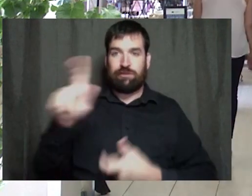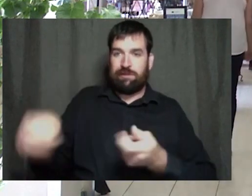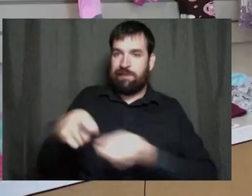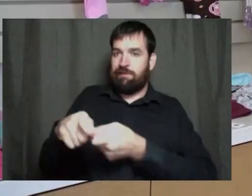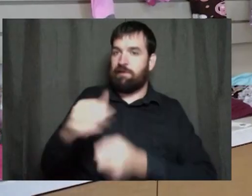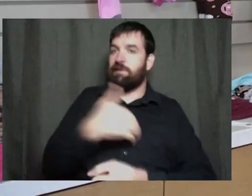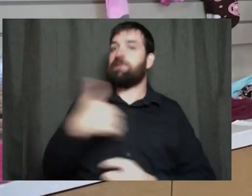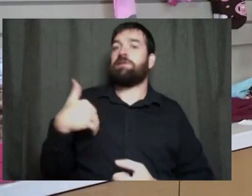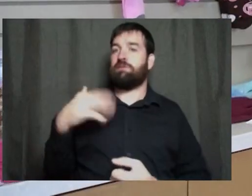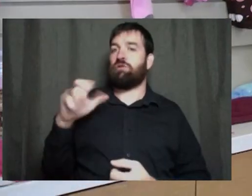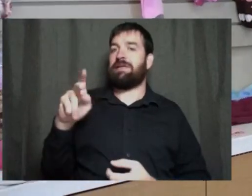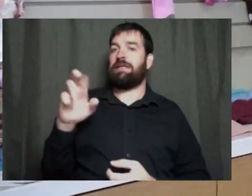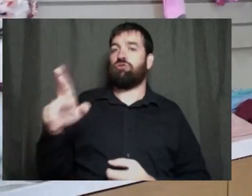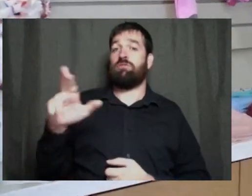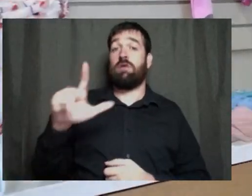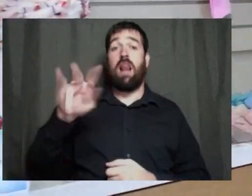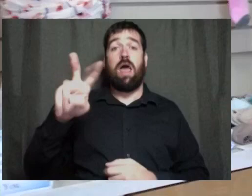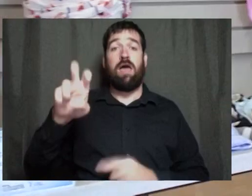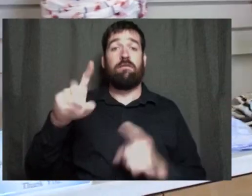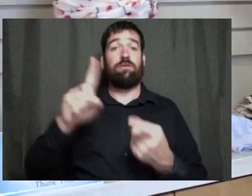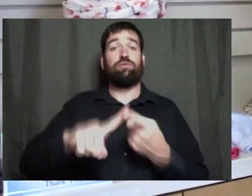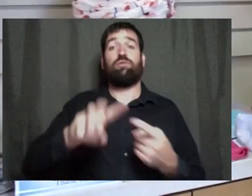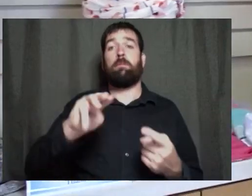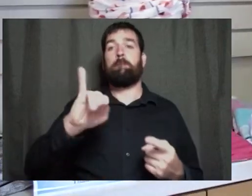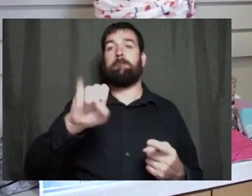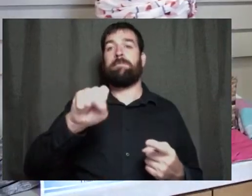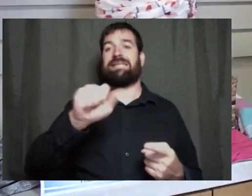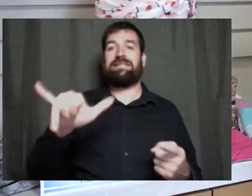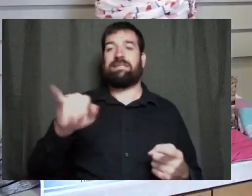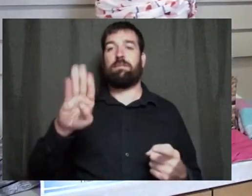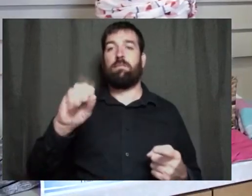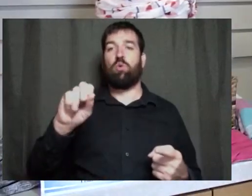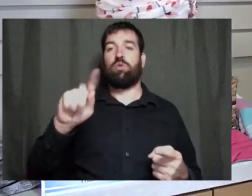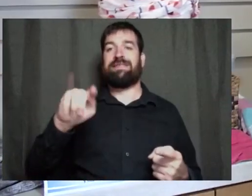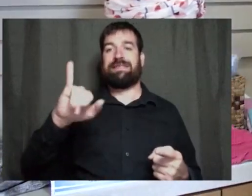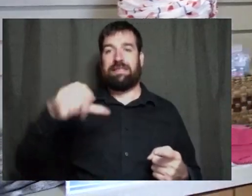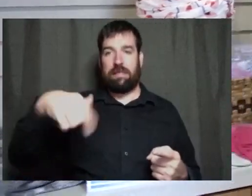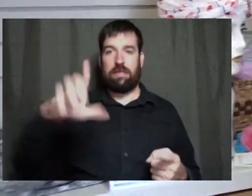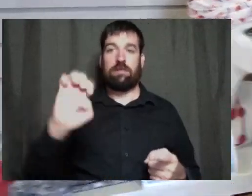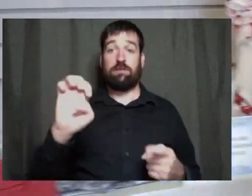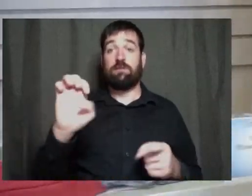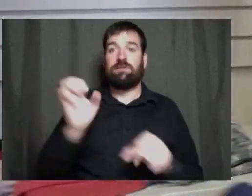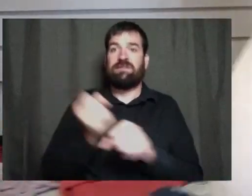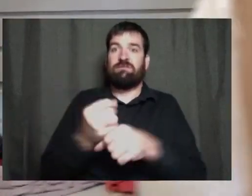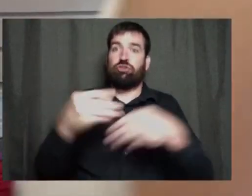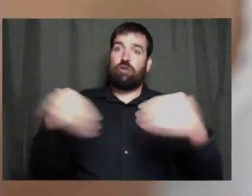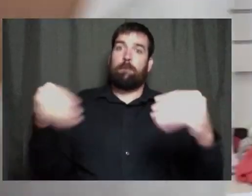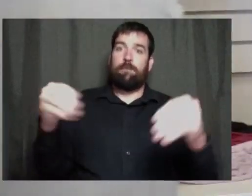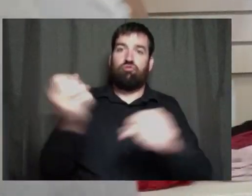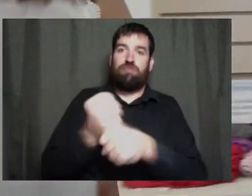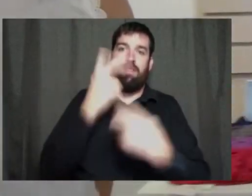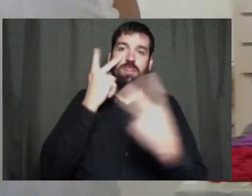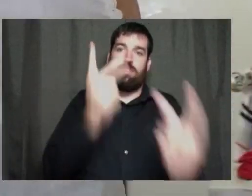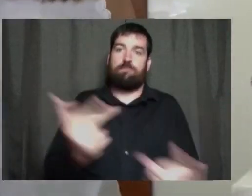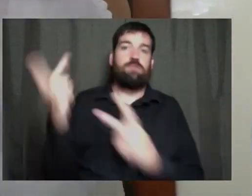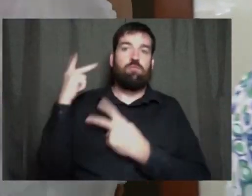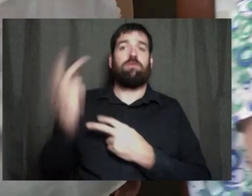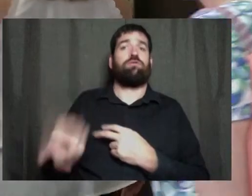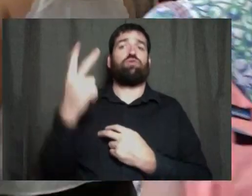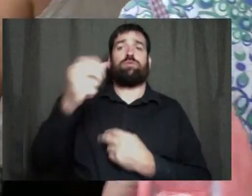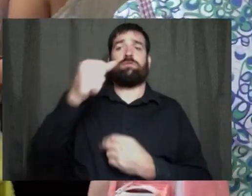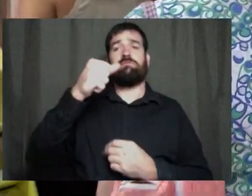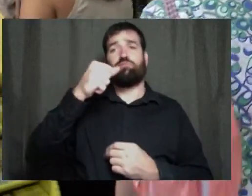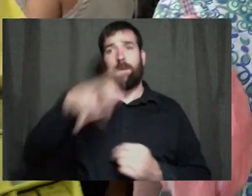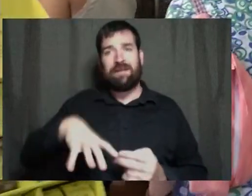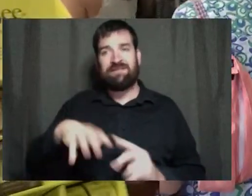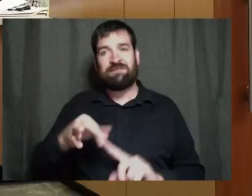you live to Missy's Boutique, a special shop at our Westwood Cancer Center created in the memory of two very special women who lost their battle. You'll